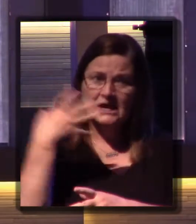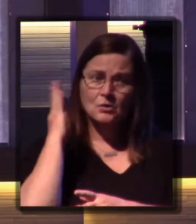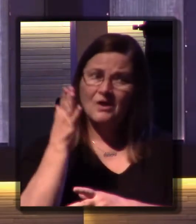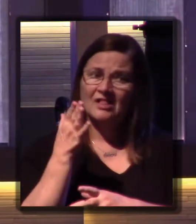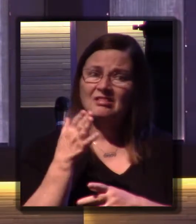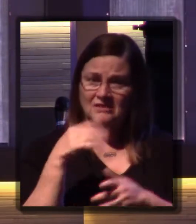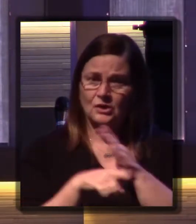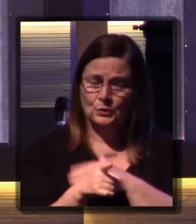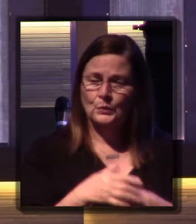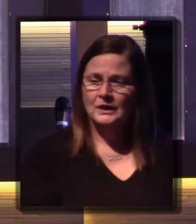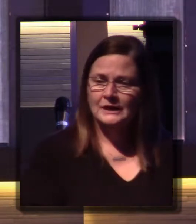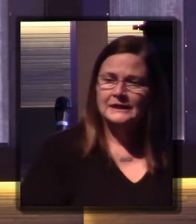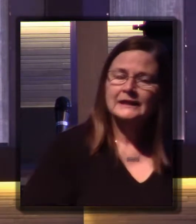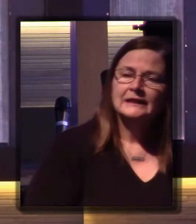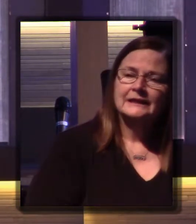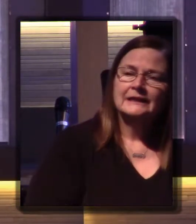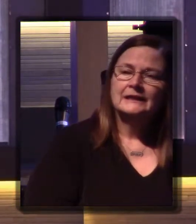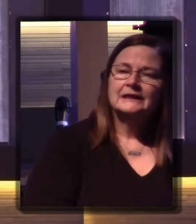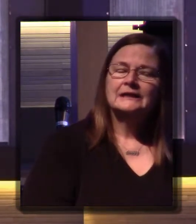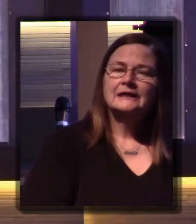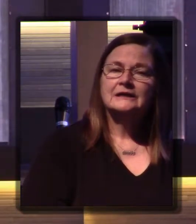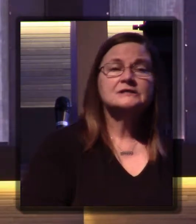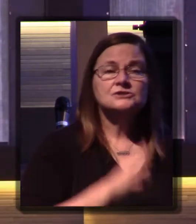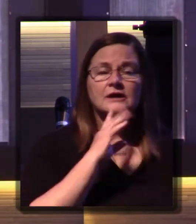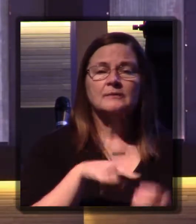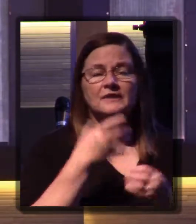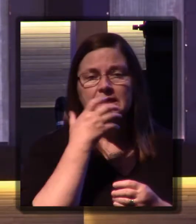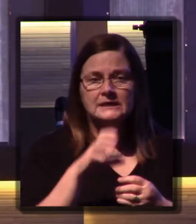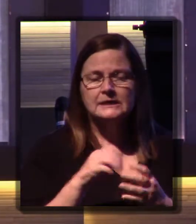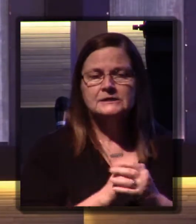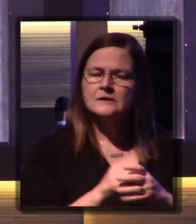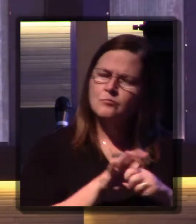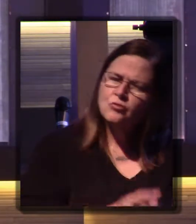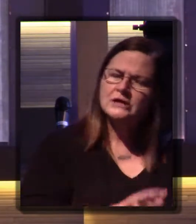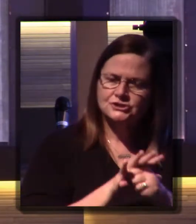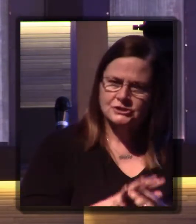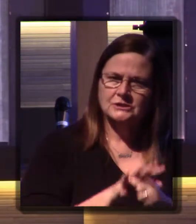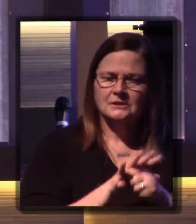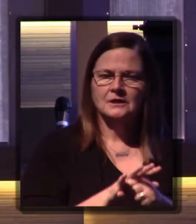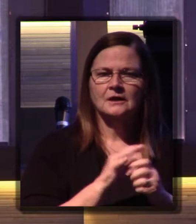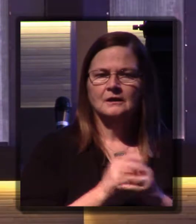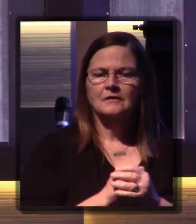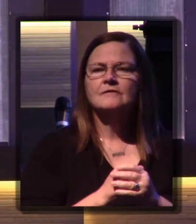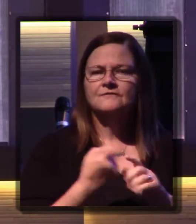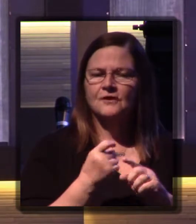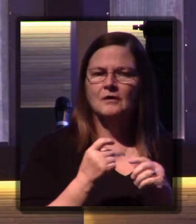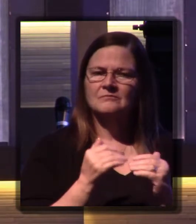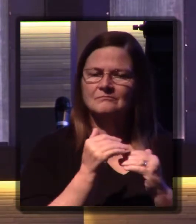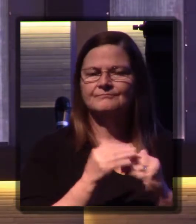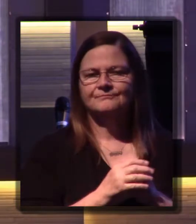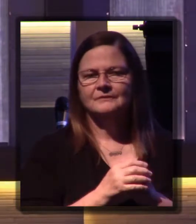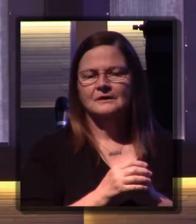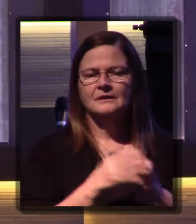kill you. And so he's talking about the heat and the oppression generated by